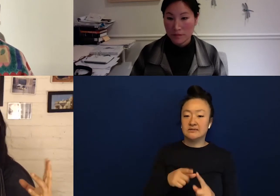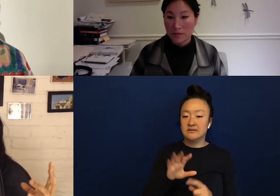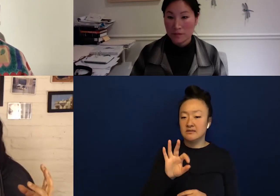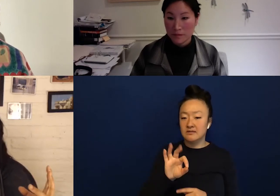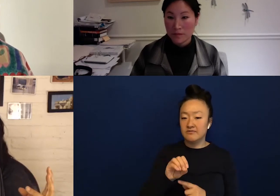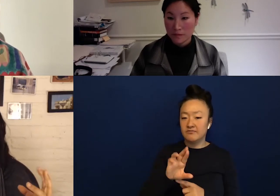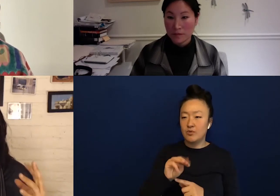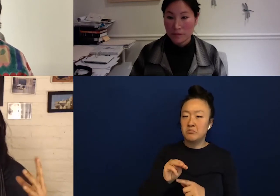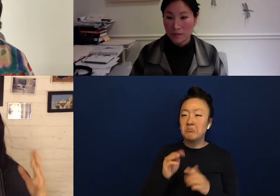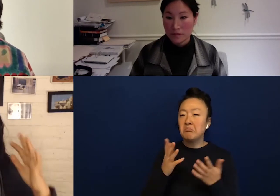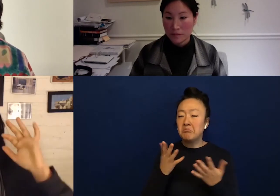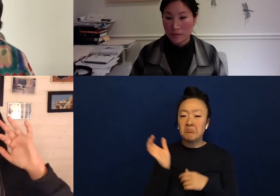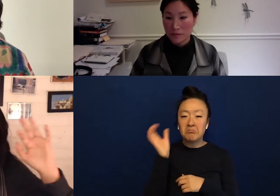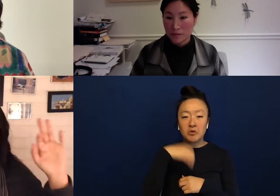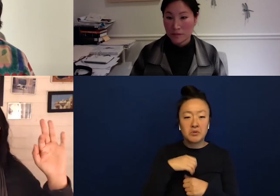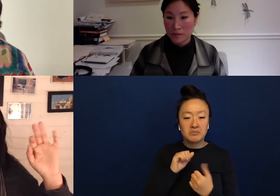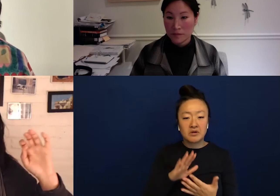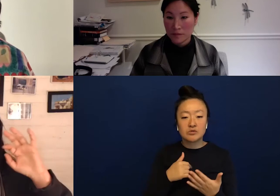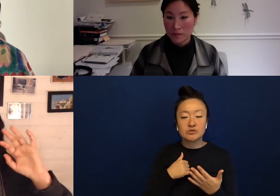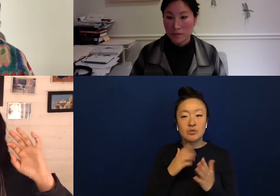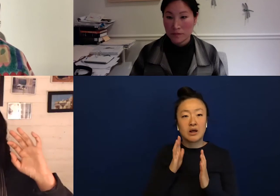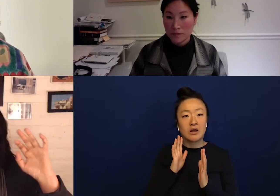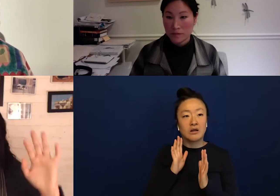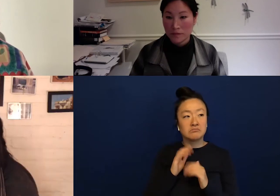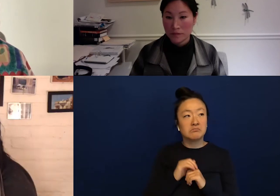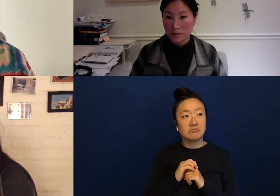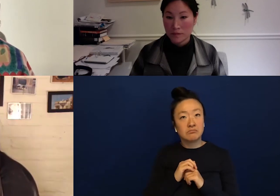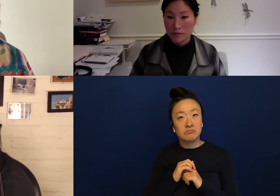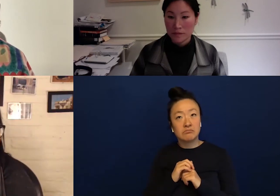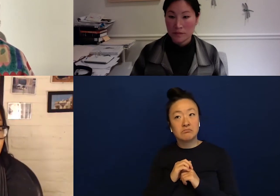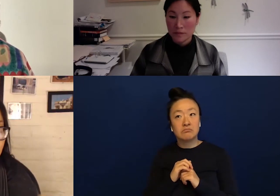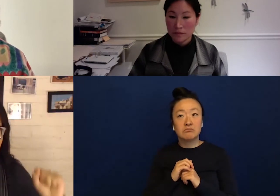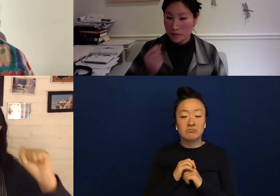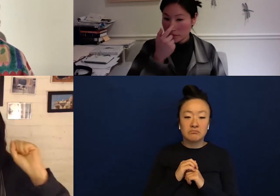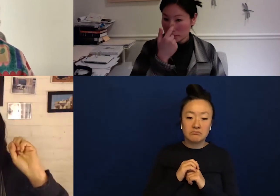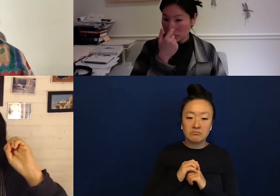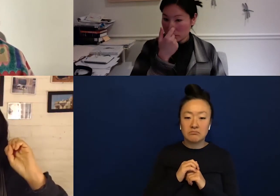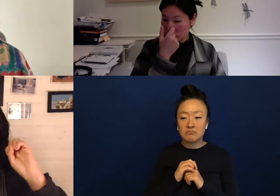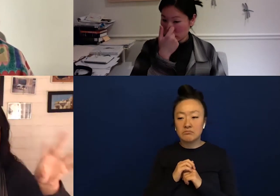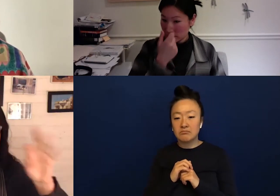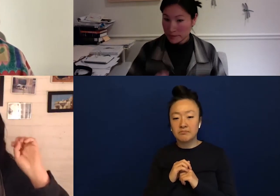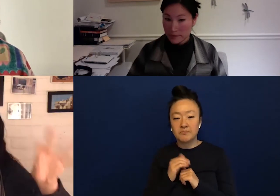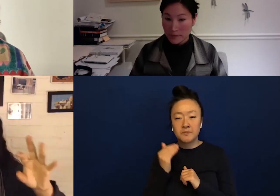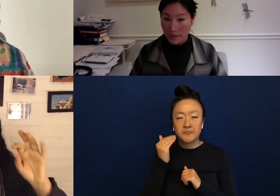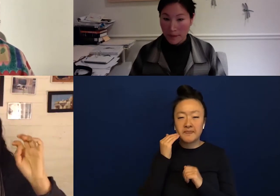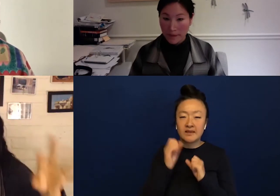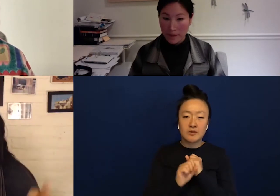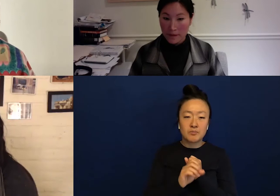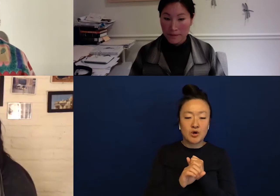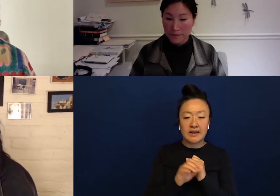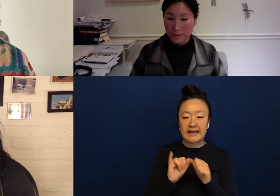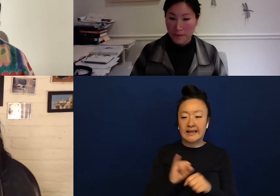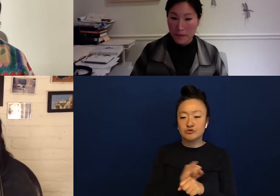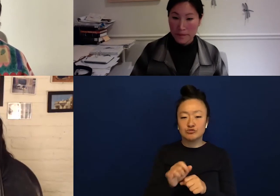Like I was able to just sort of leave, um, even like the whole marketing industry of